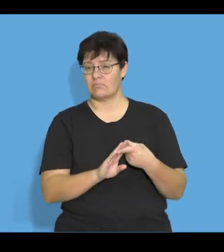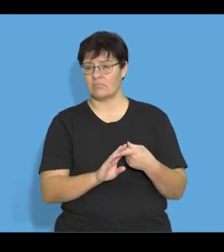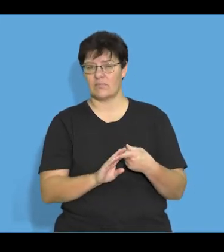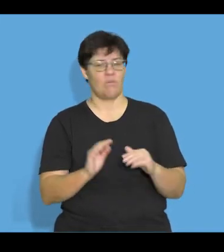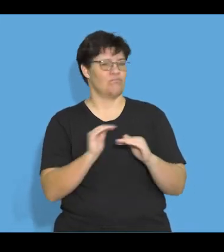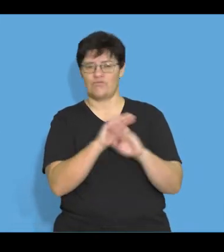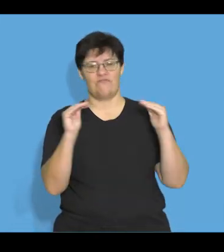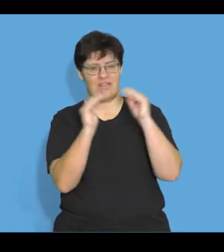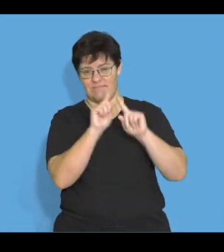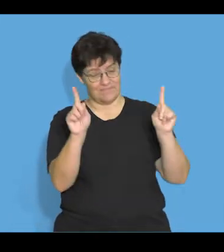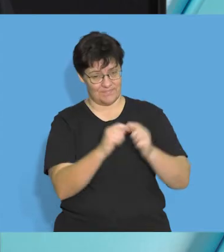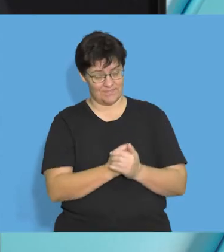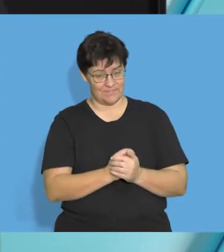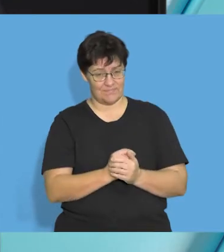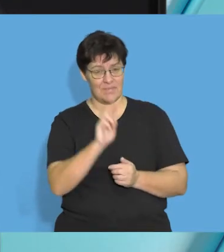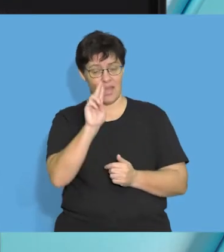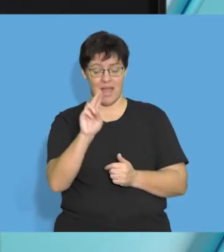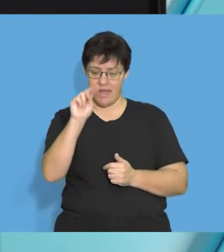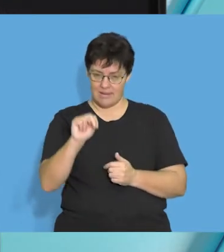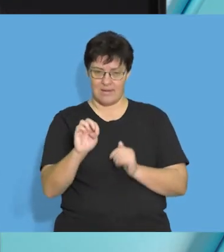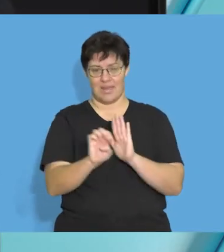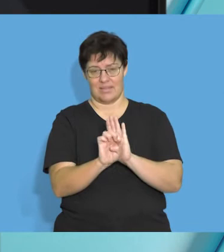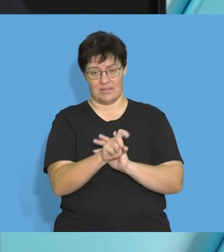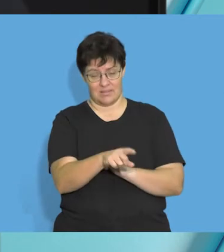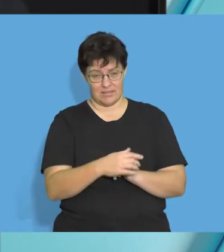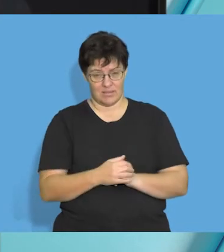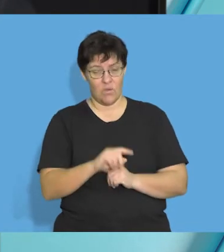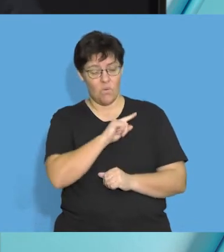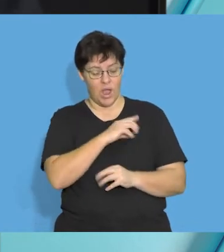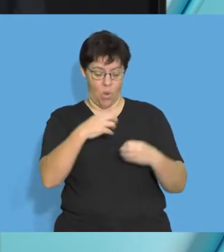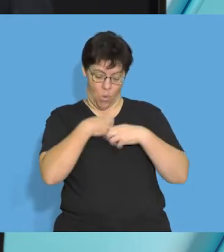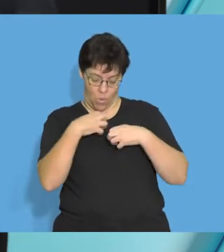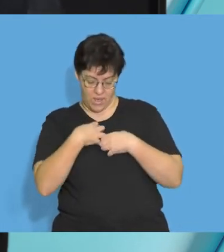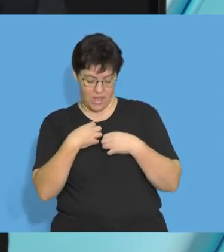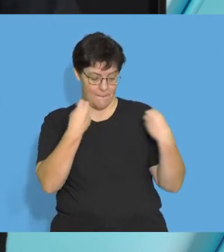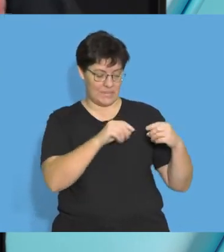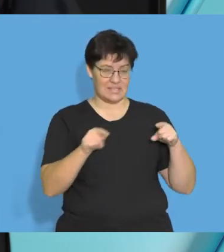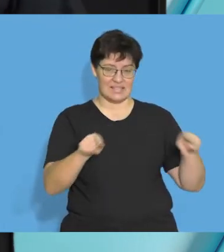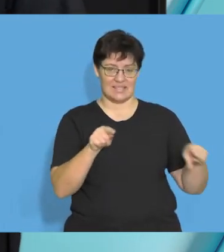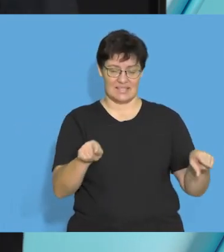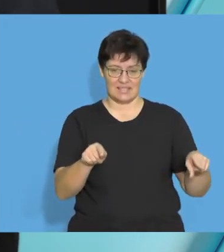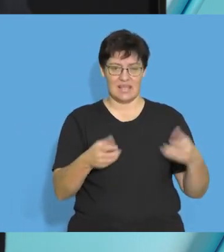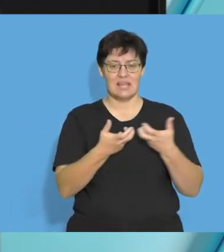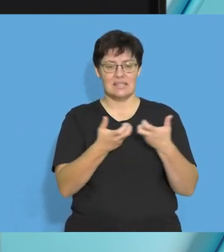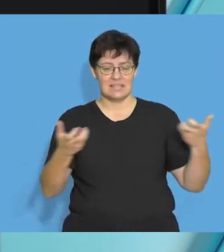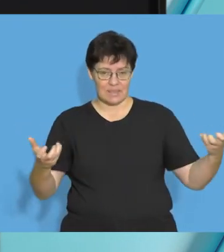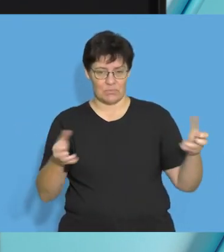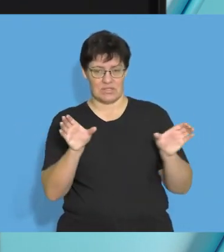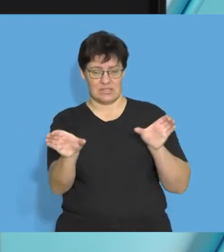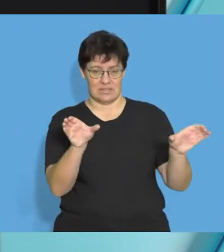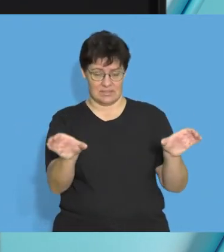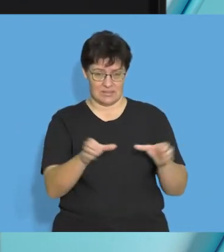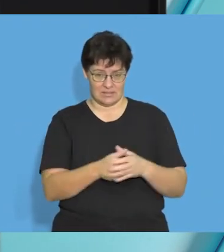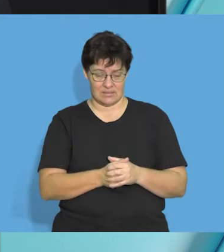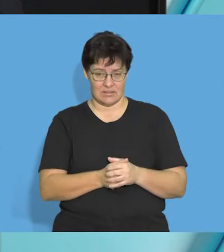unethical. Remember, the owner and the business are two separate entities,